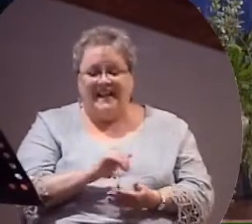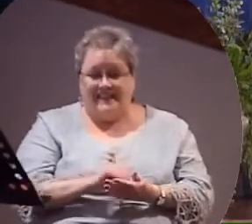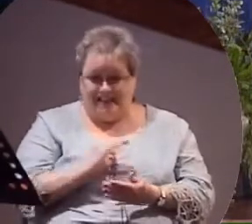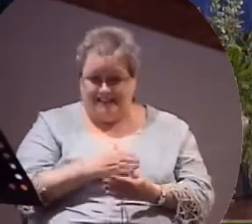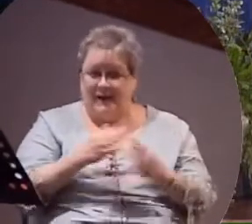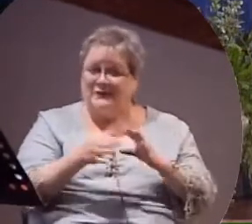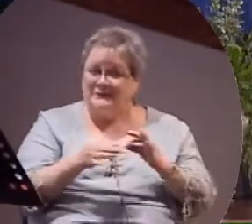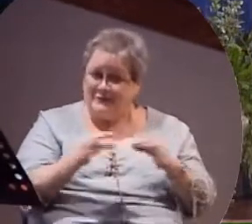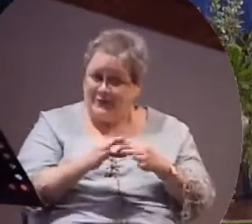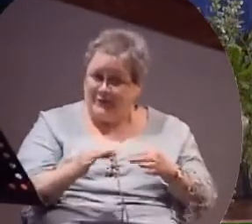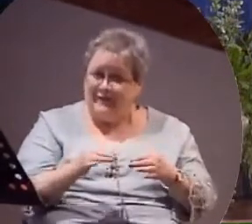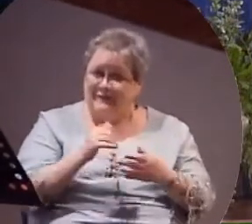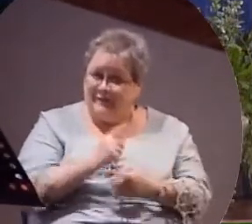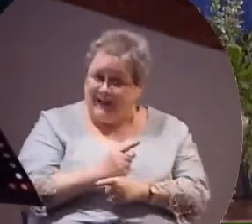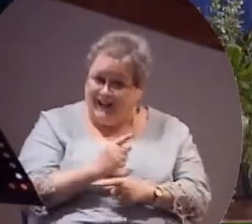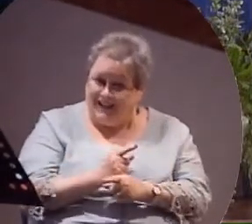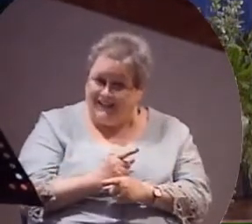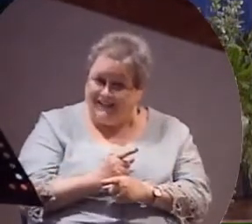our story?